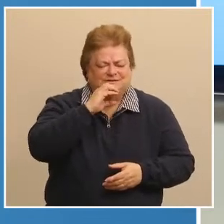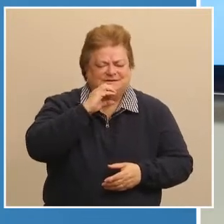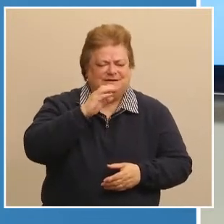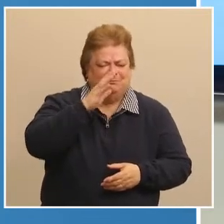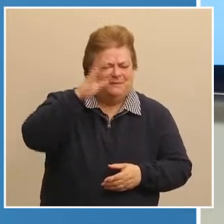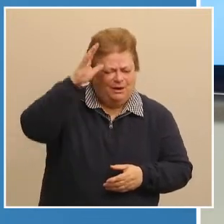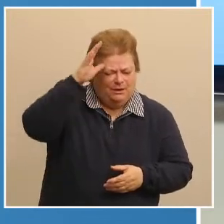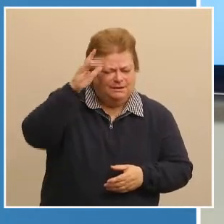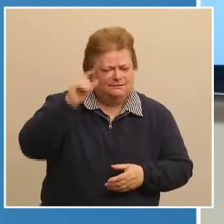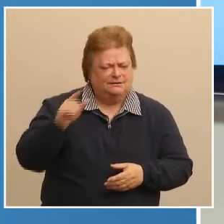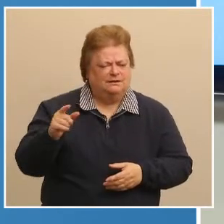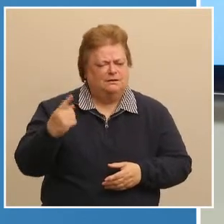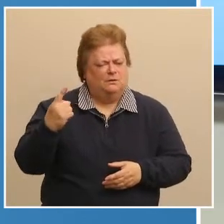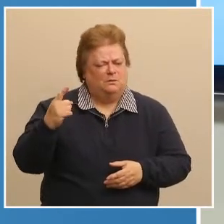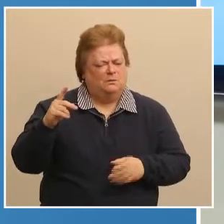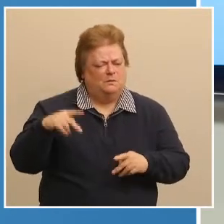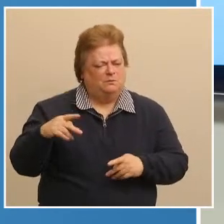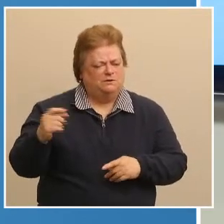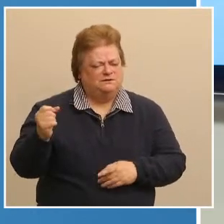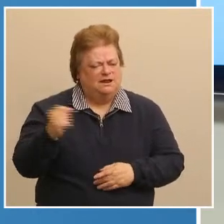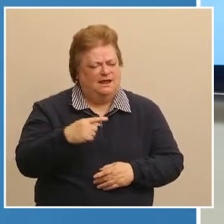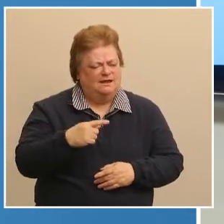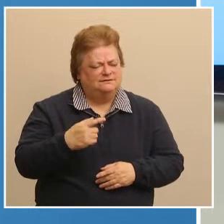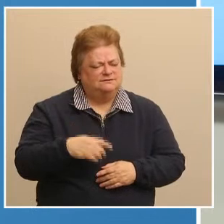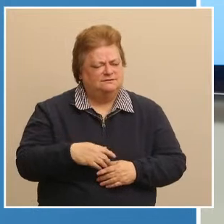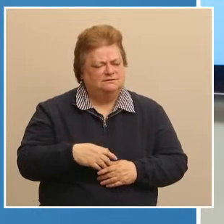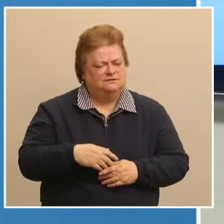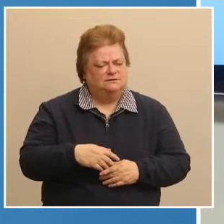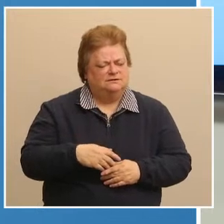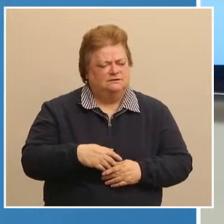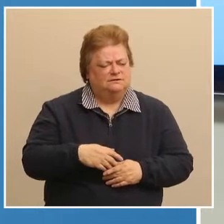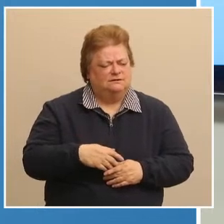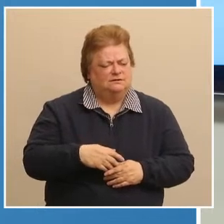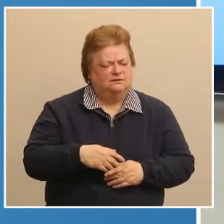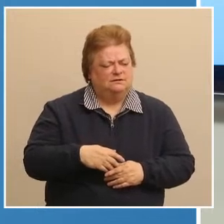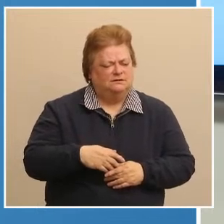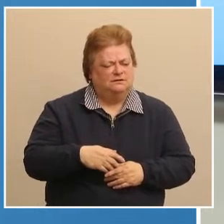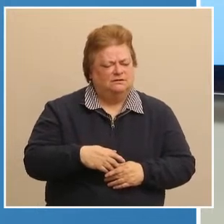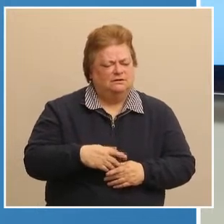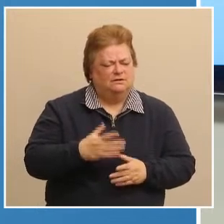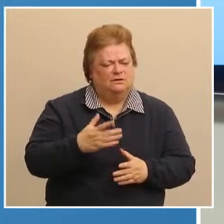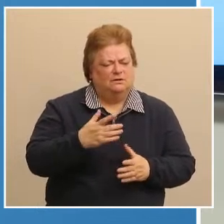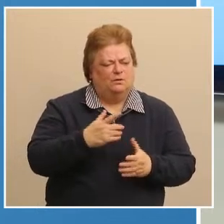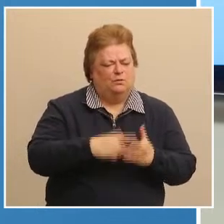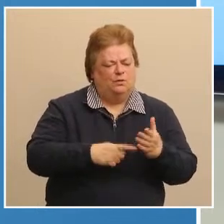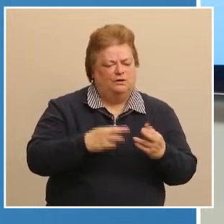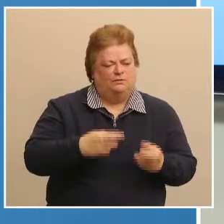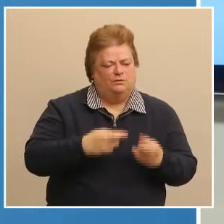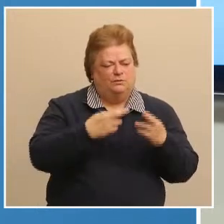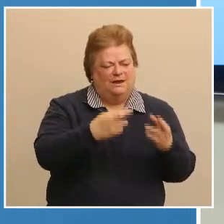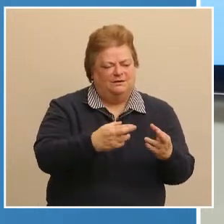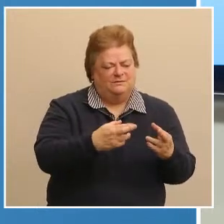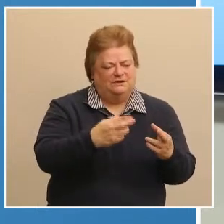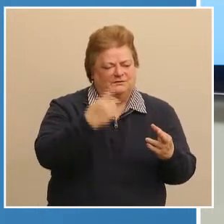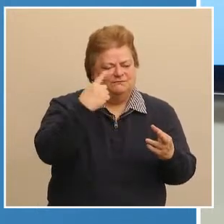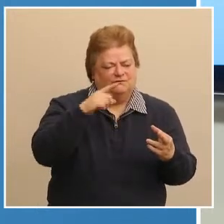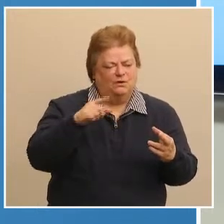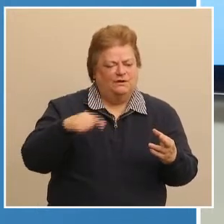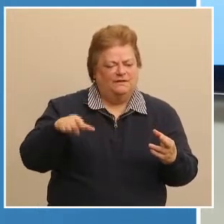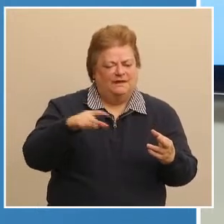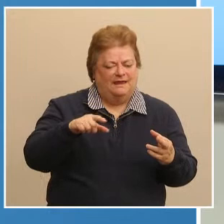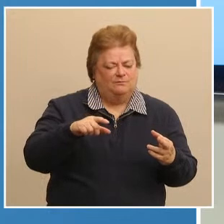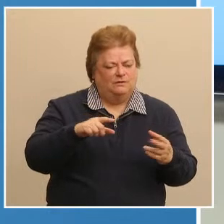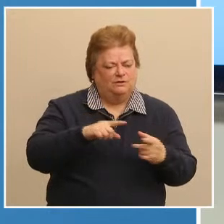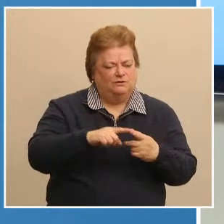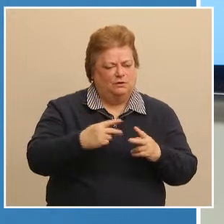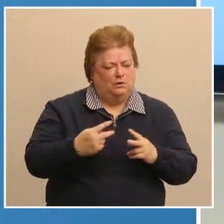is wondering, you know, what are the guidelines or recommendations in terms of them visiting after